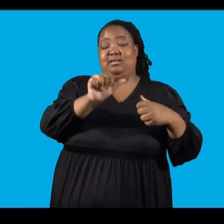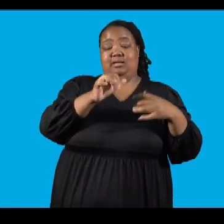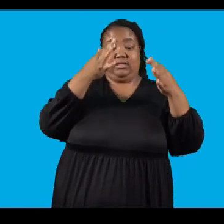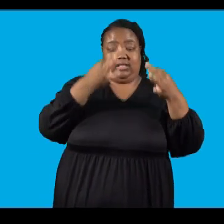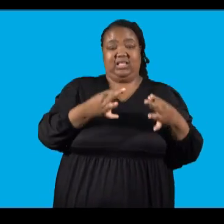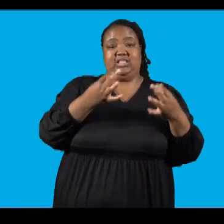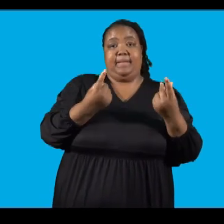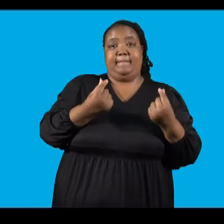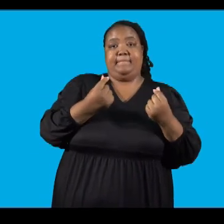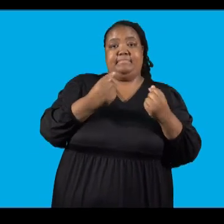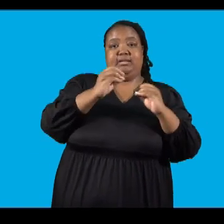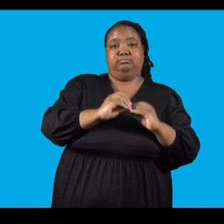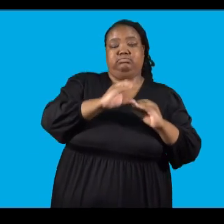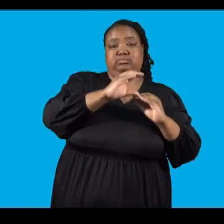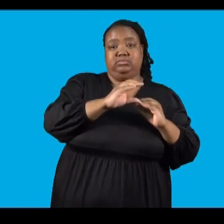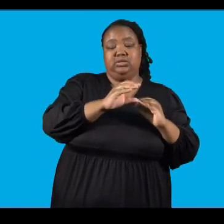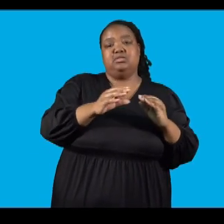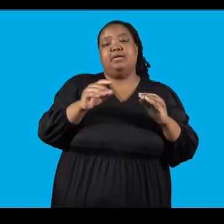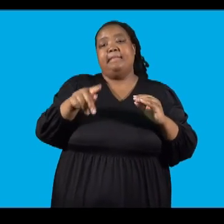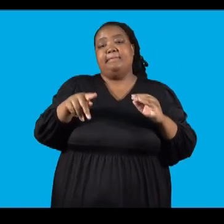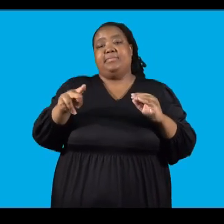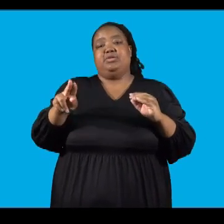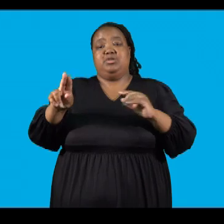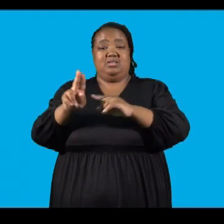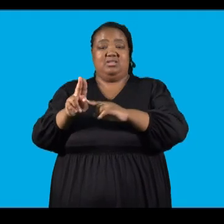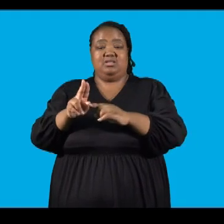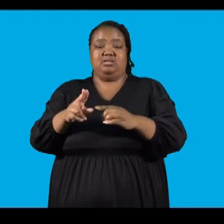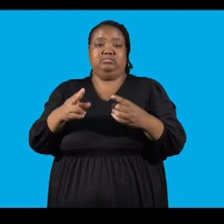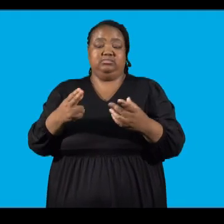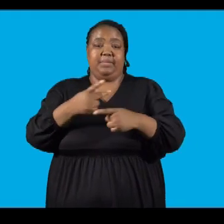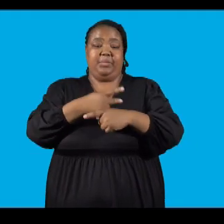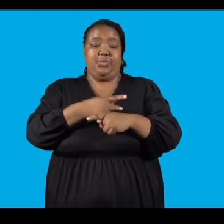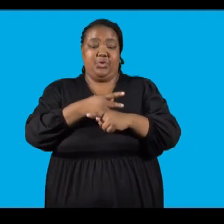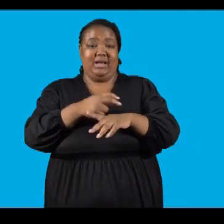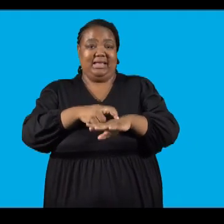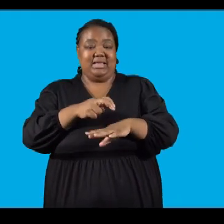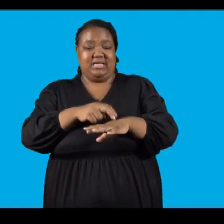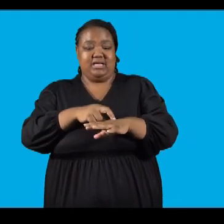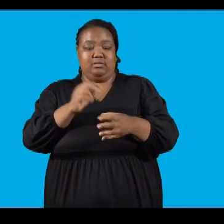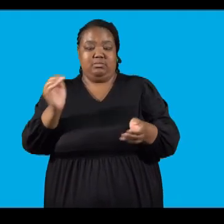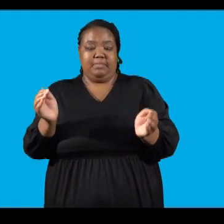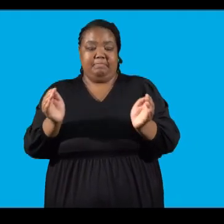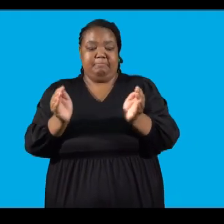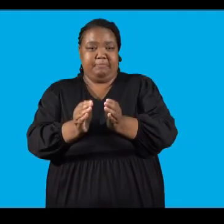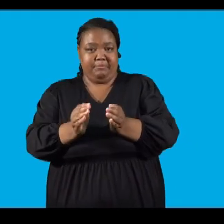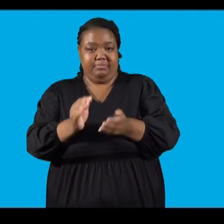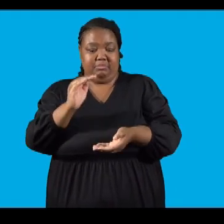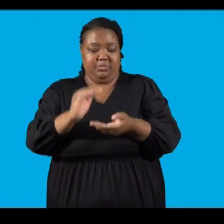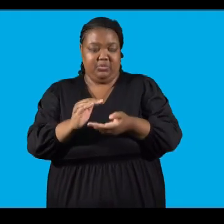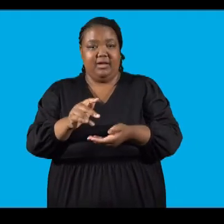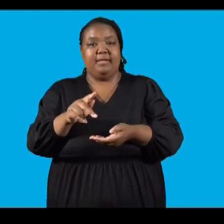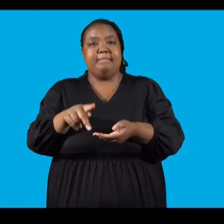A decides to increase price to P2, the quantity demanded will decrease to